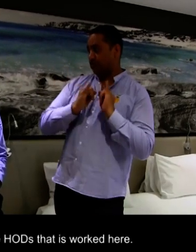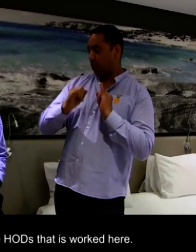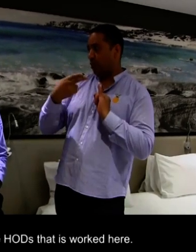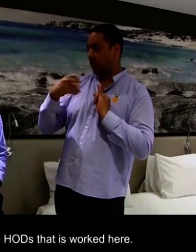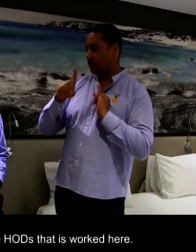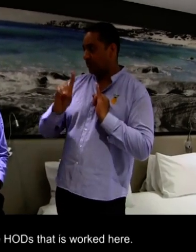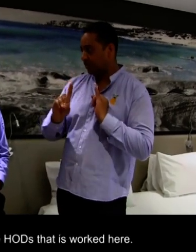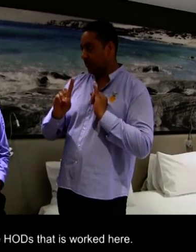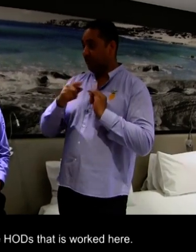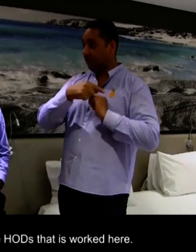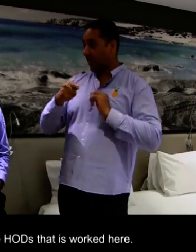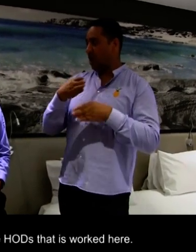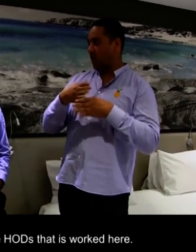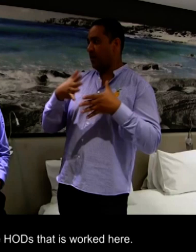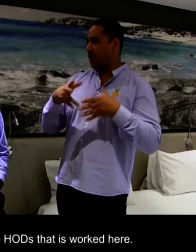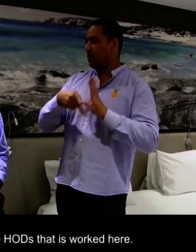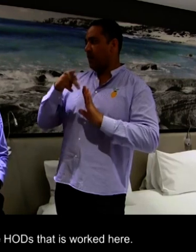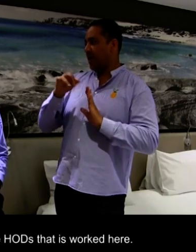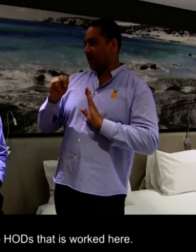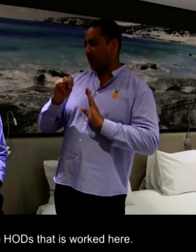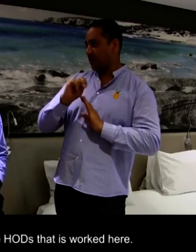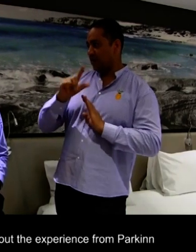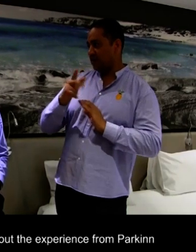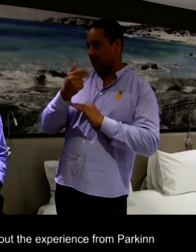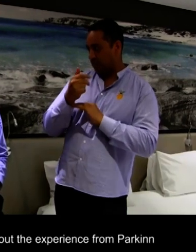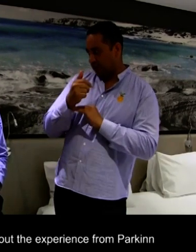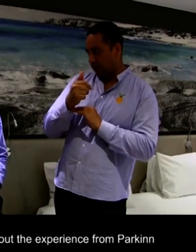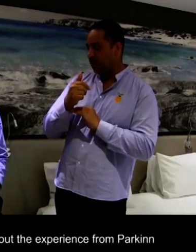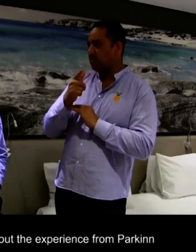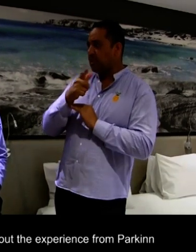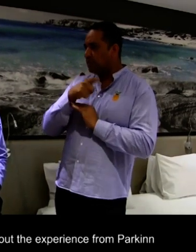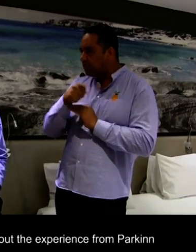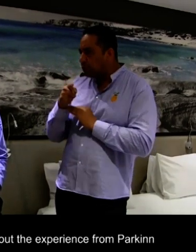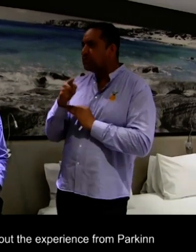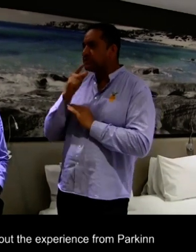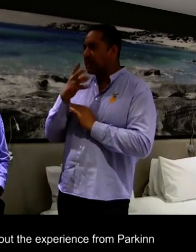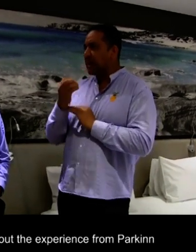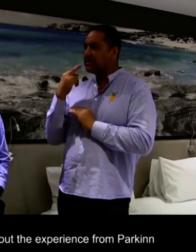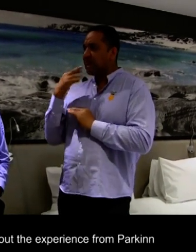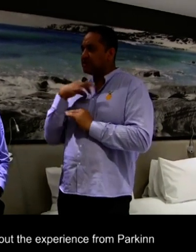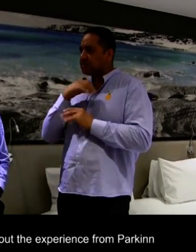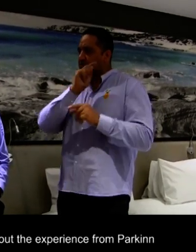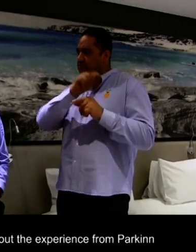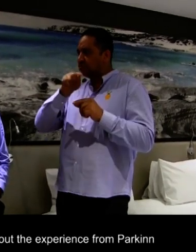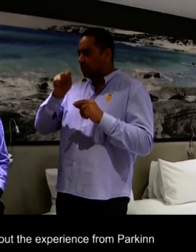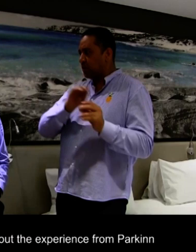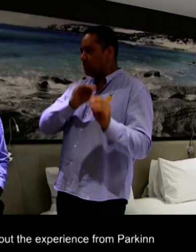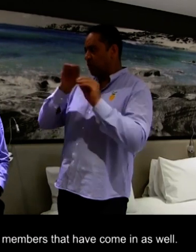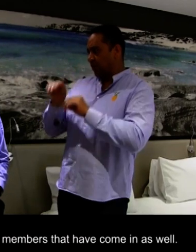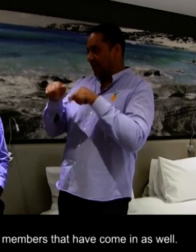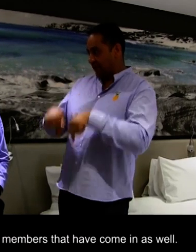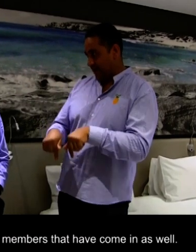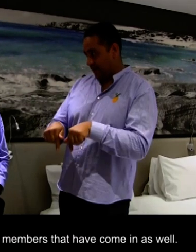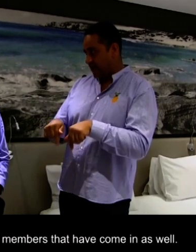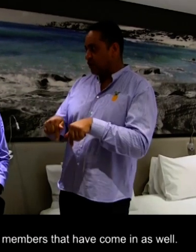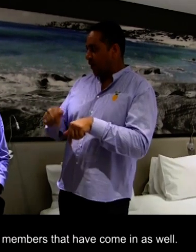Dustin, we've interviewed the HODs that have worked here. So, they've told us about the experience from parking students that come in here,